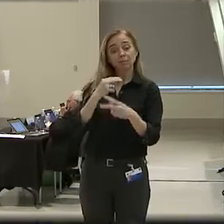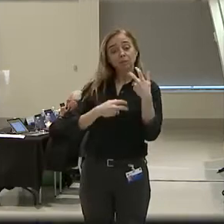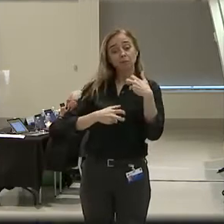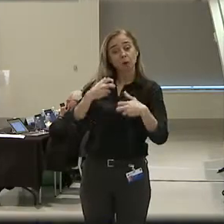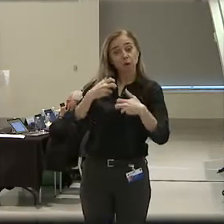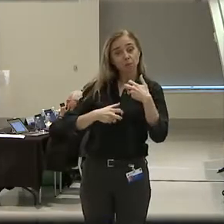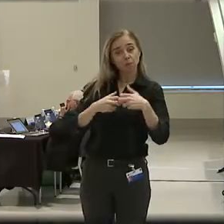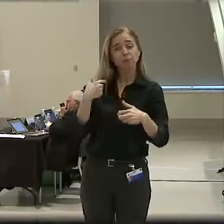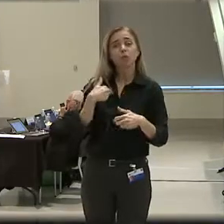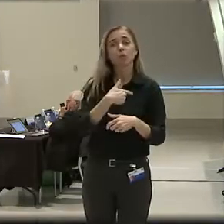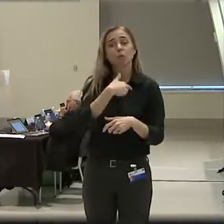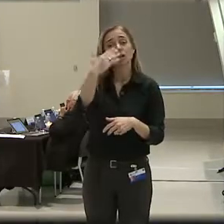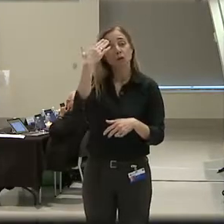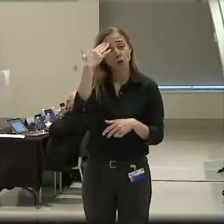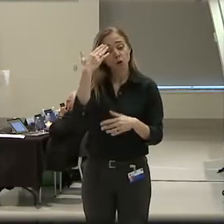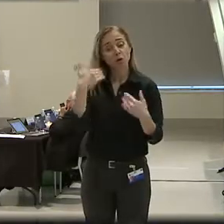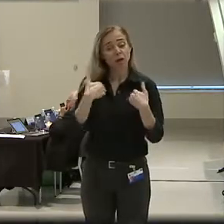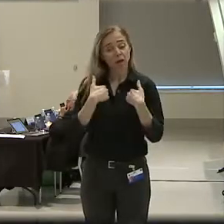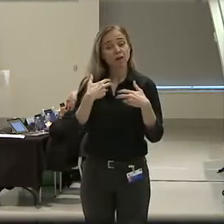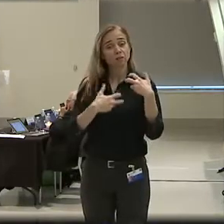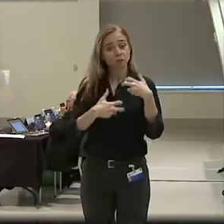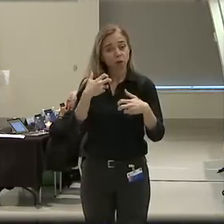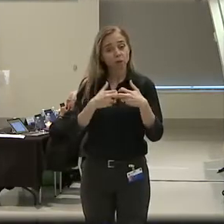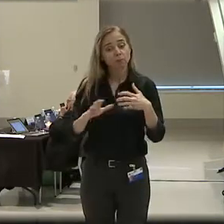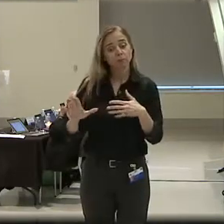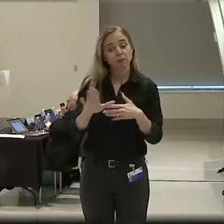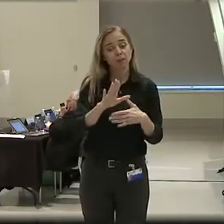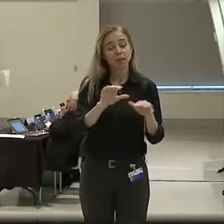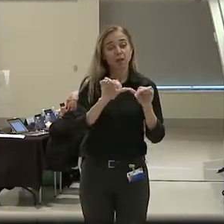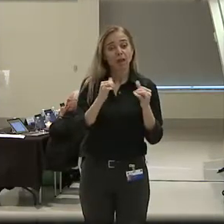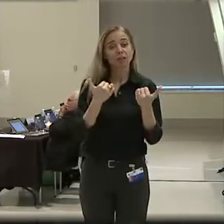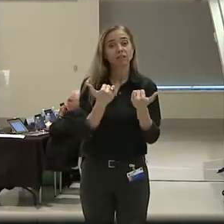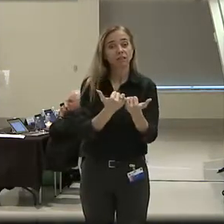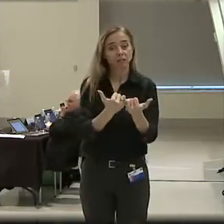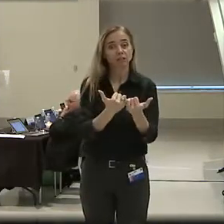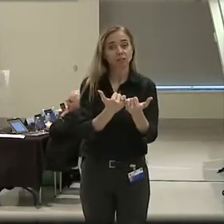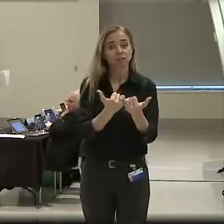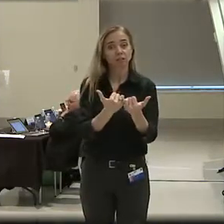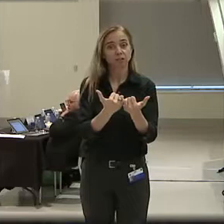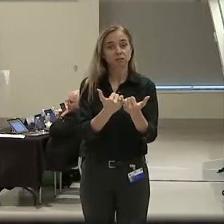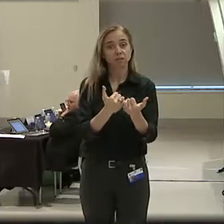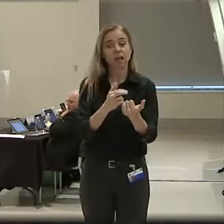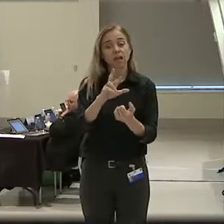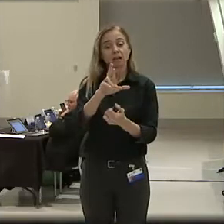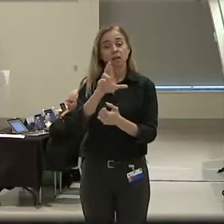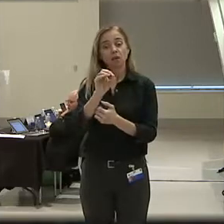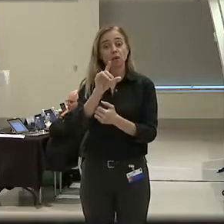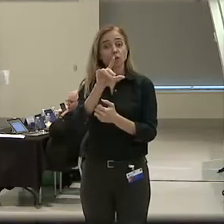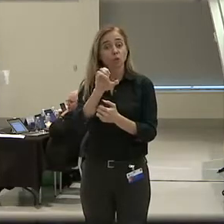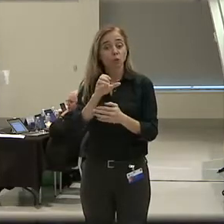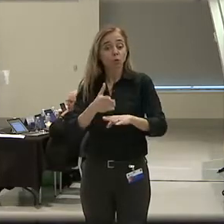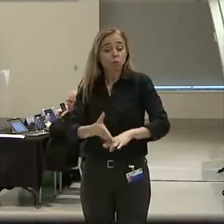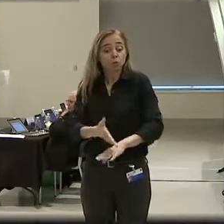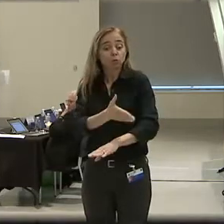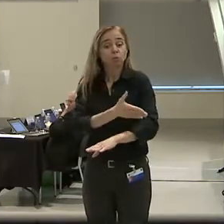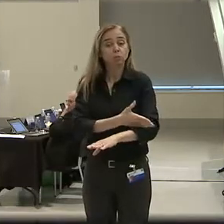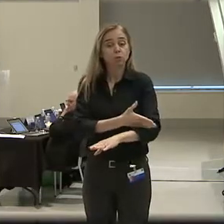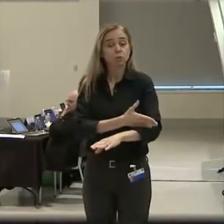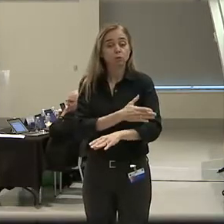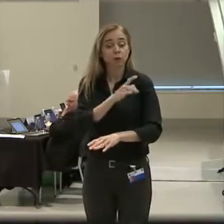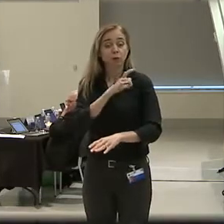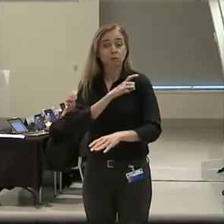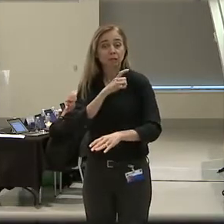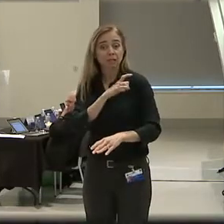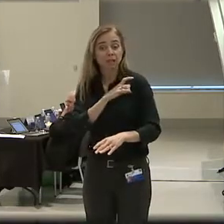know they experience in their own agencies. And that because the role of oversight is to improve policing,